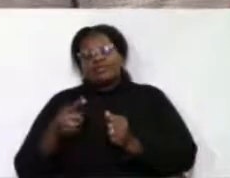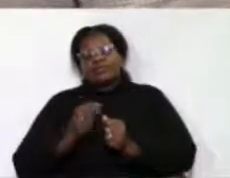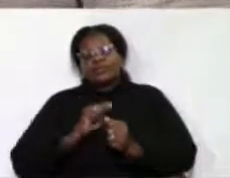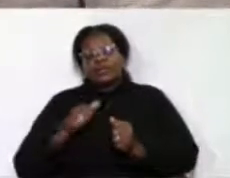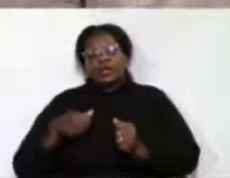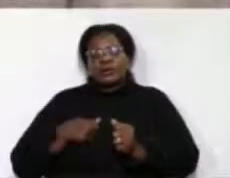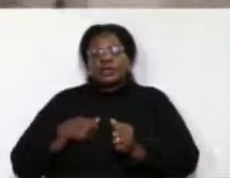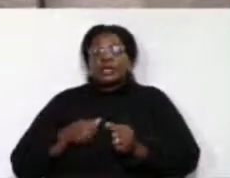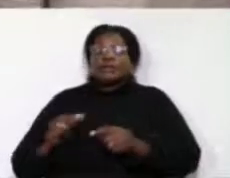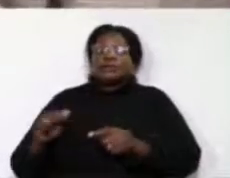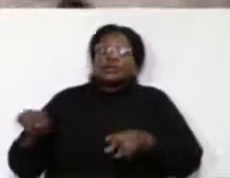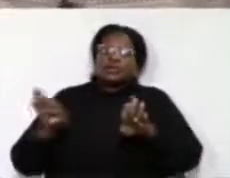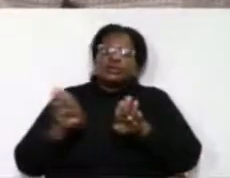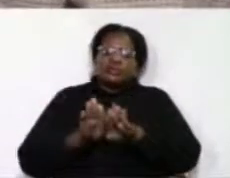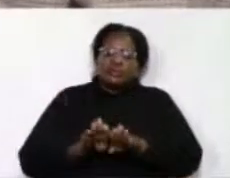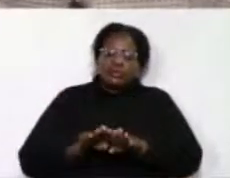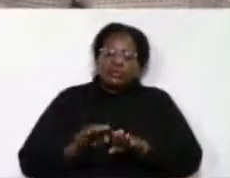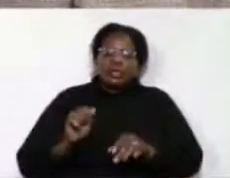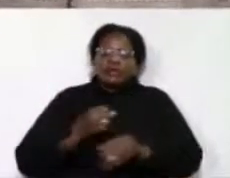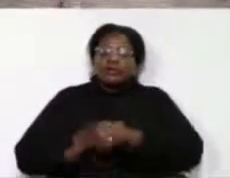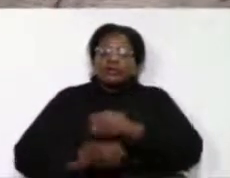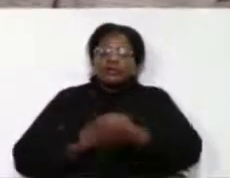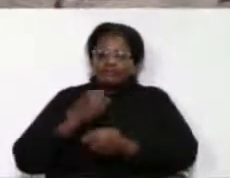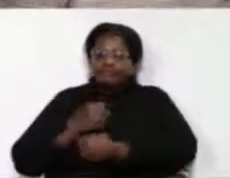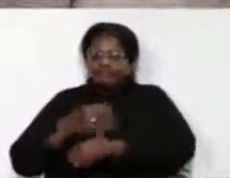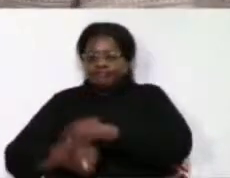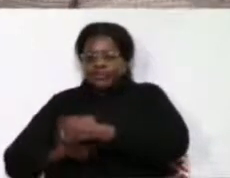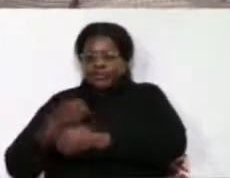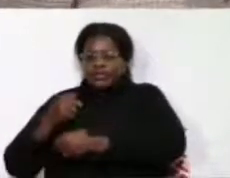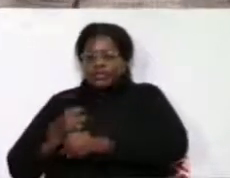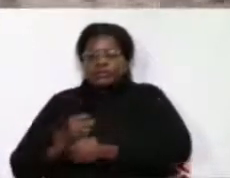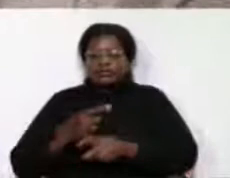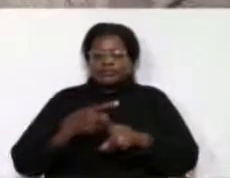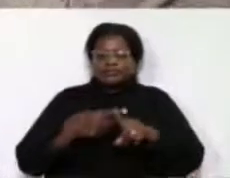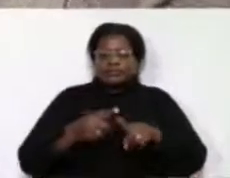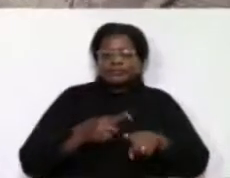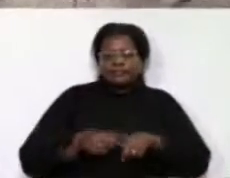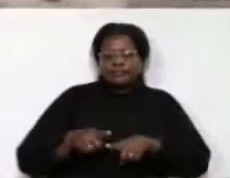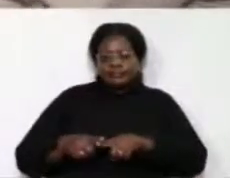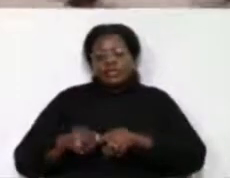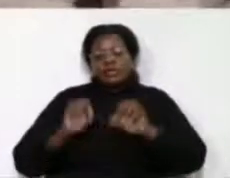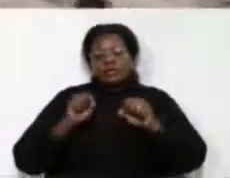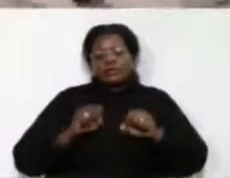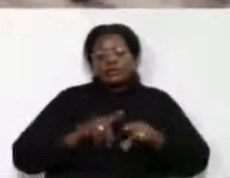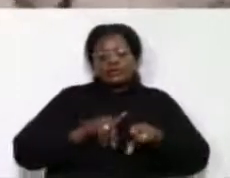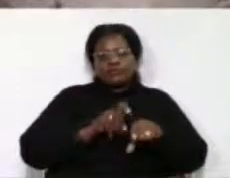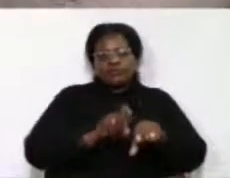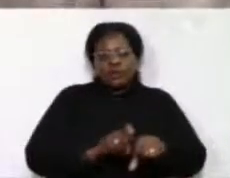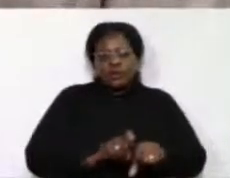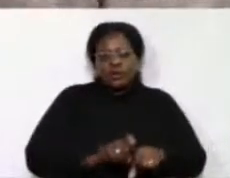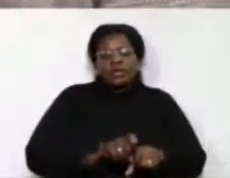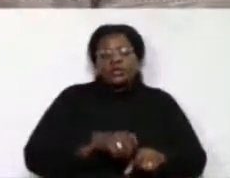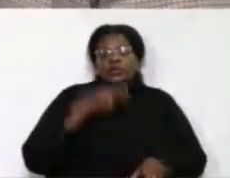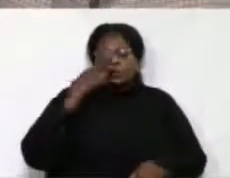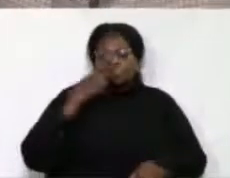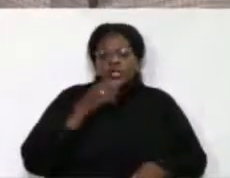over the years. If you see 5 years of accounts, you'll see a trend, whether it's going up or